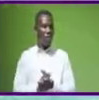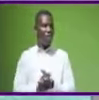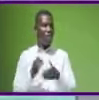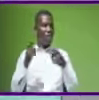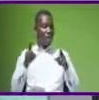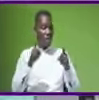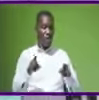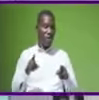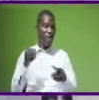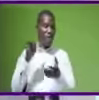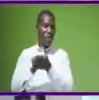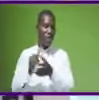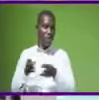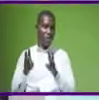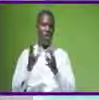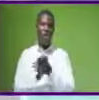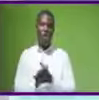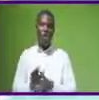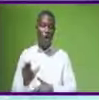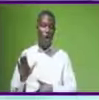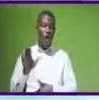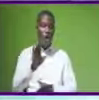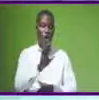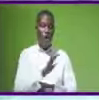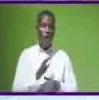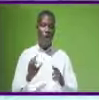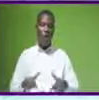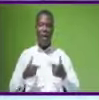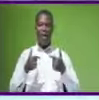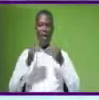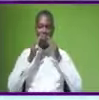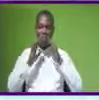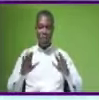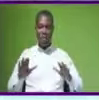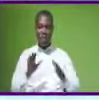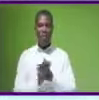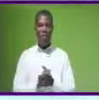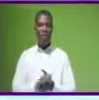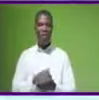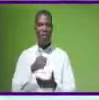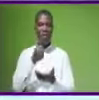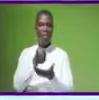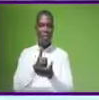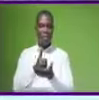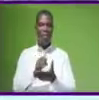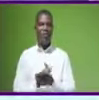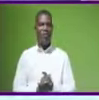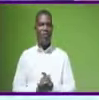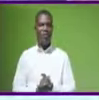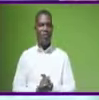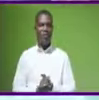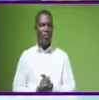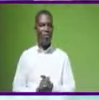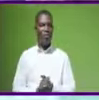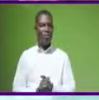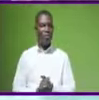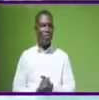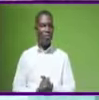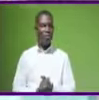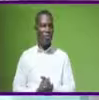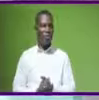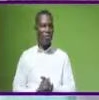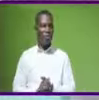sanet ye na ye nyina ntina fefefe amen amen